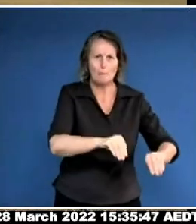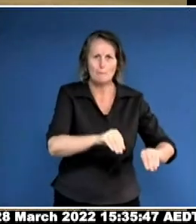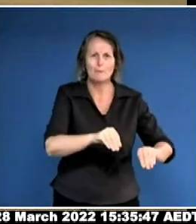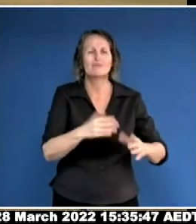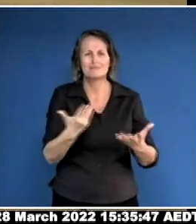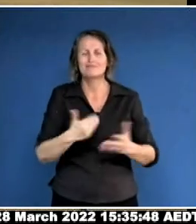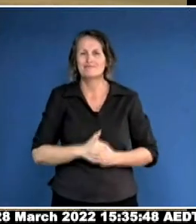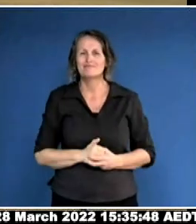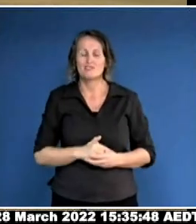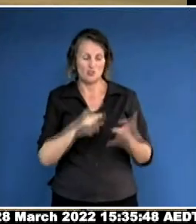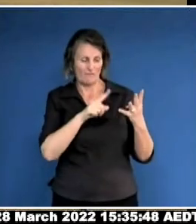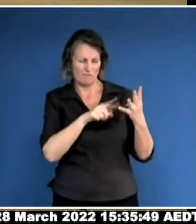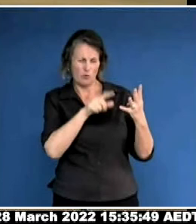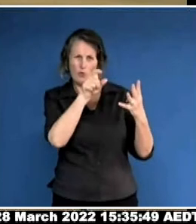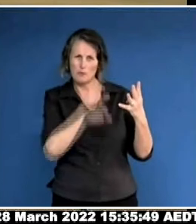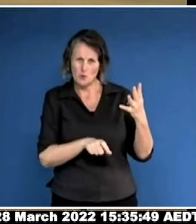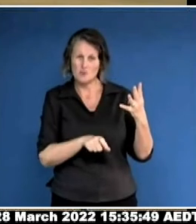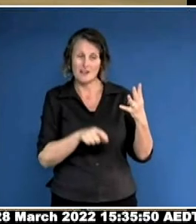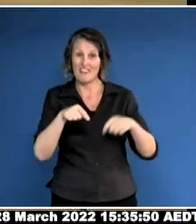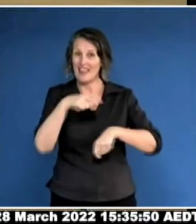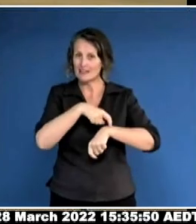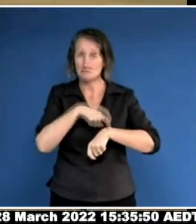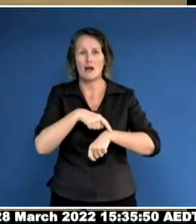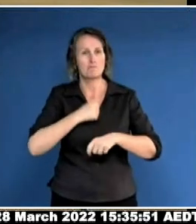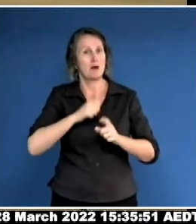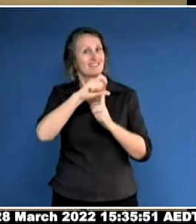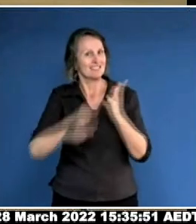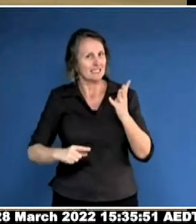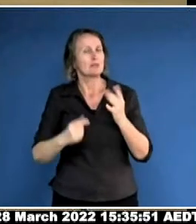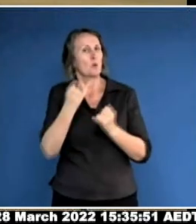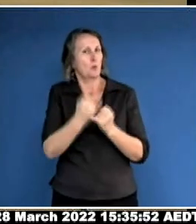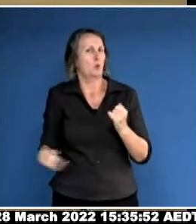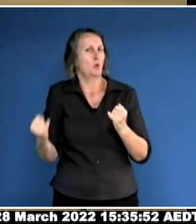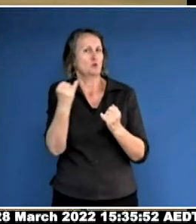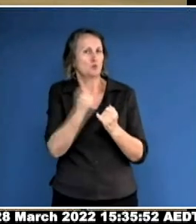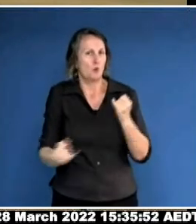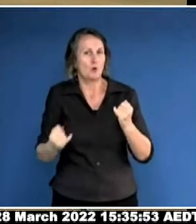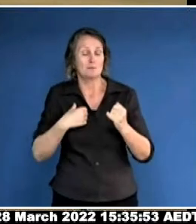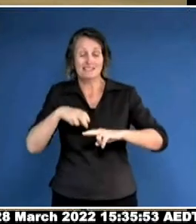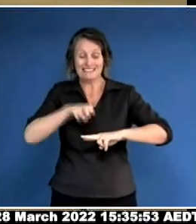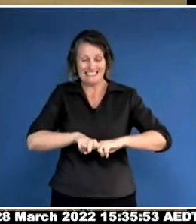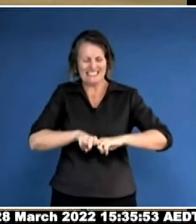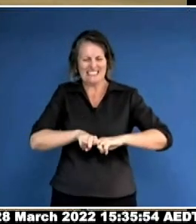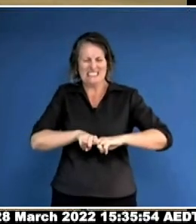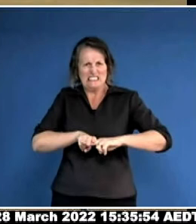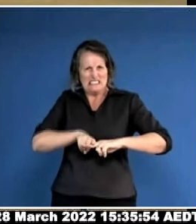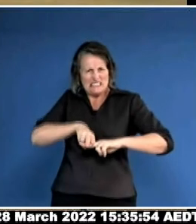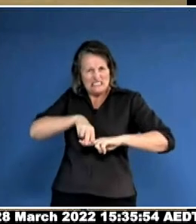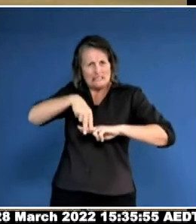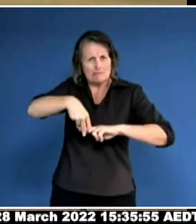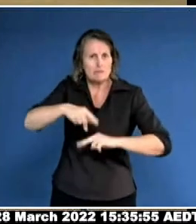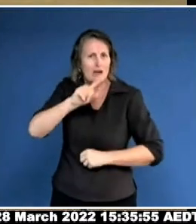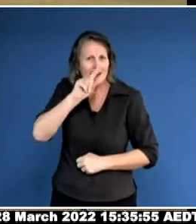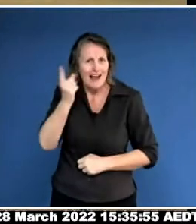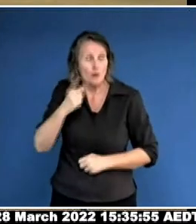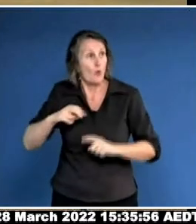was finding it increasingly difficult to go up the stairs and to stand up after sitting down. Person four was able to easily